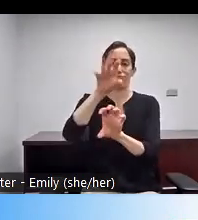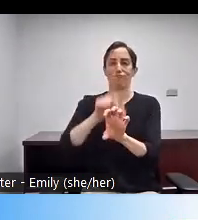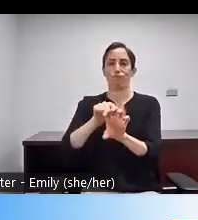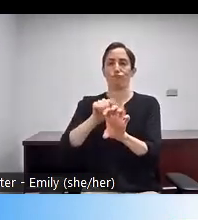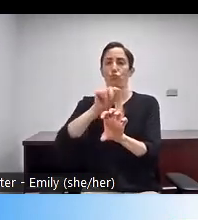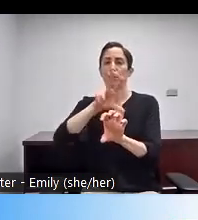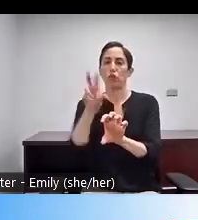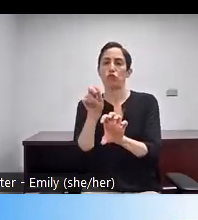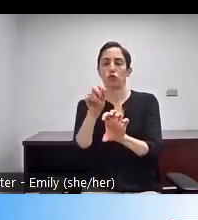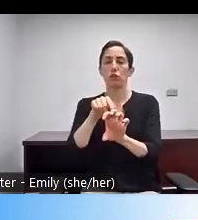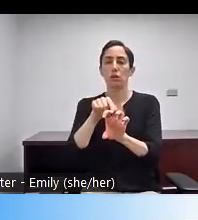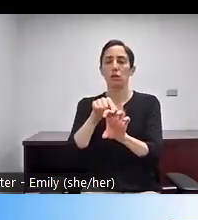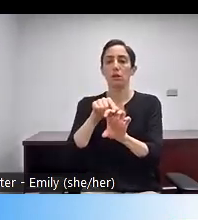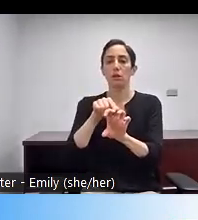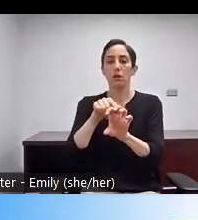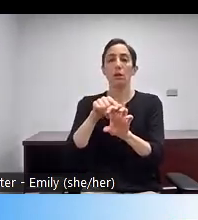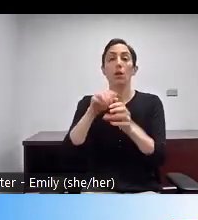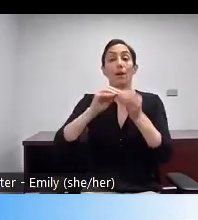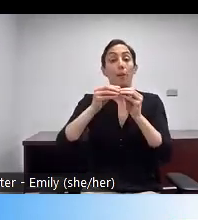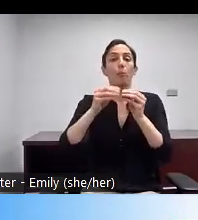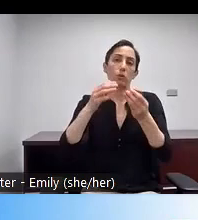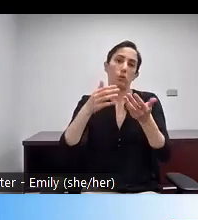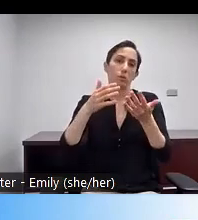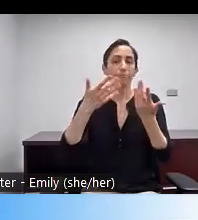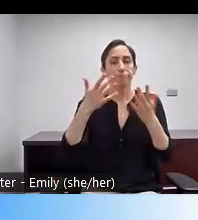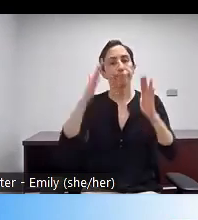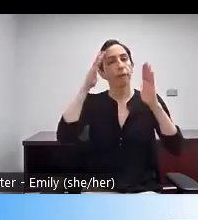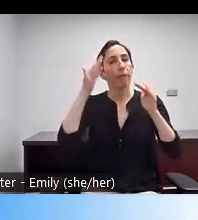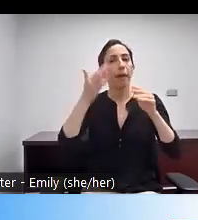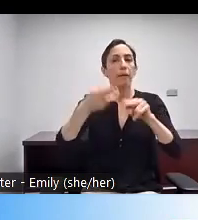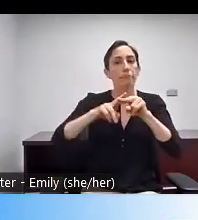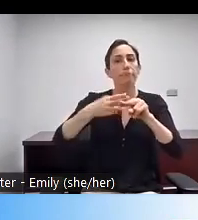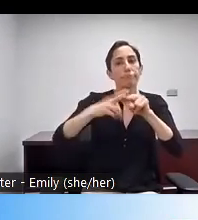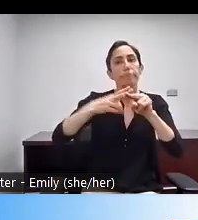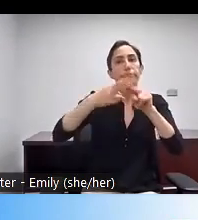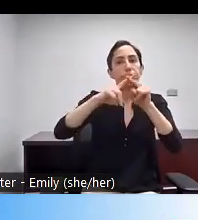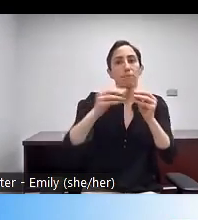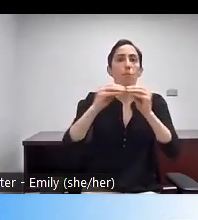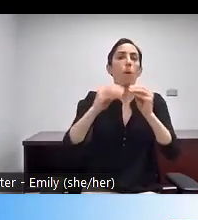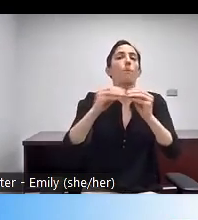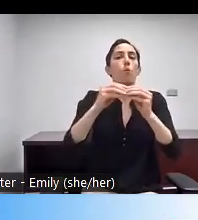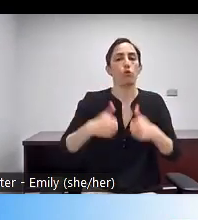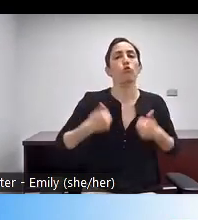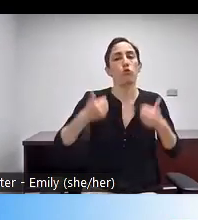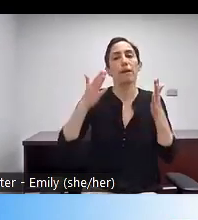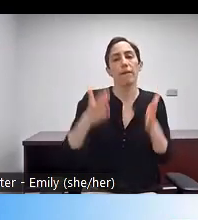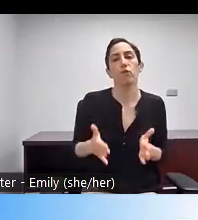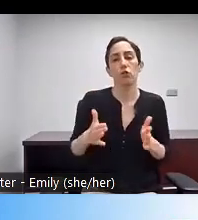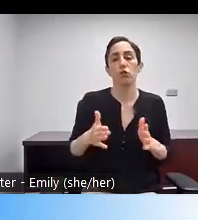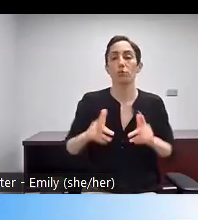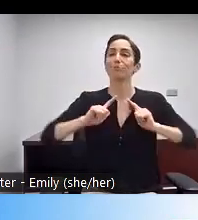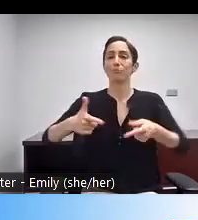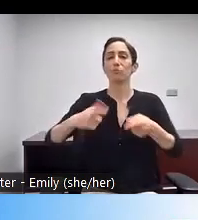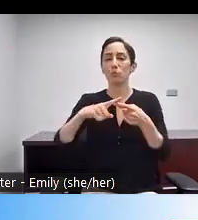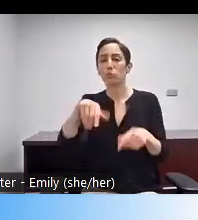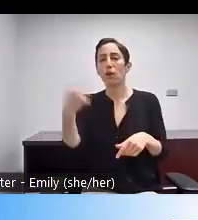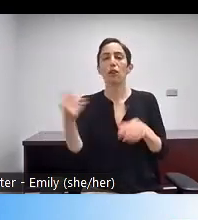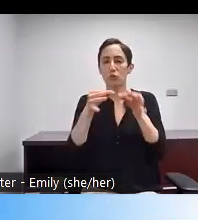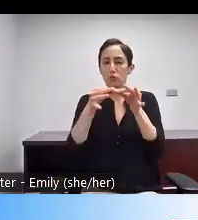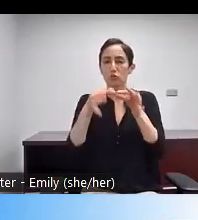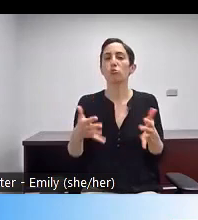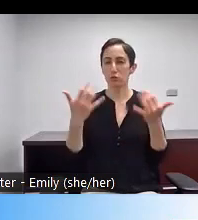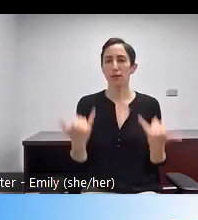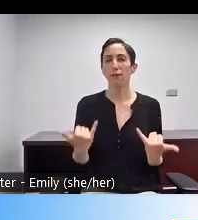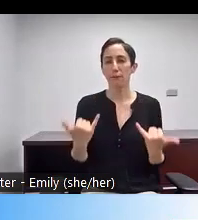up, again, attributed to many of the things I pointed out earlier. Our goal at